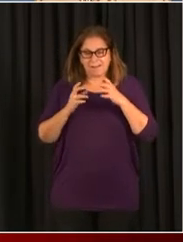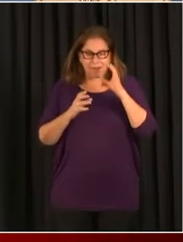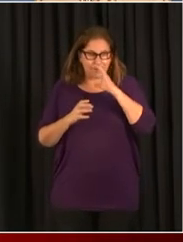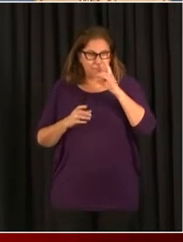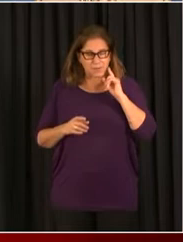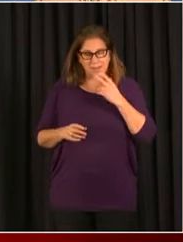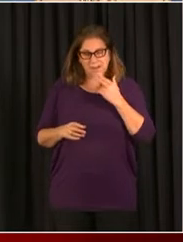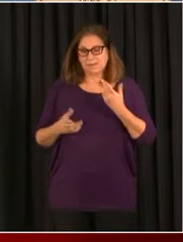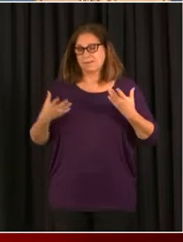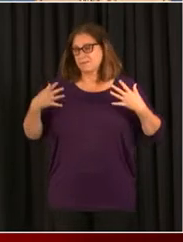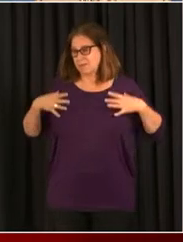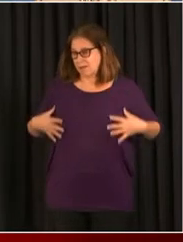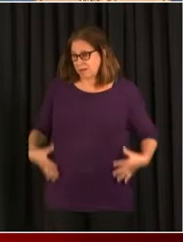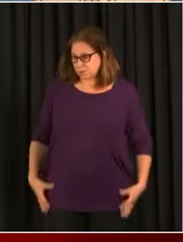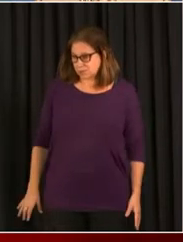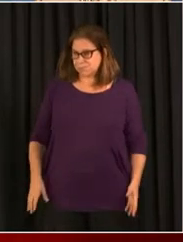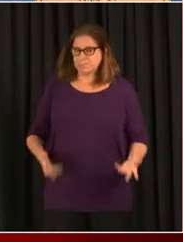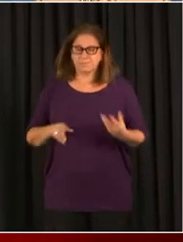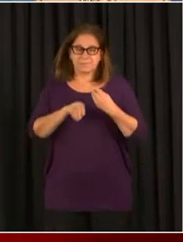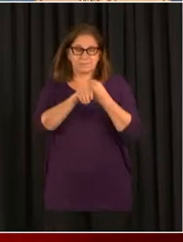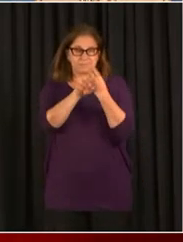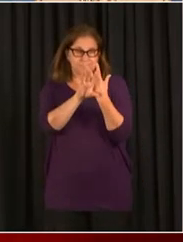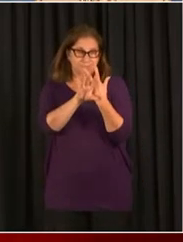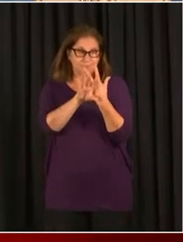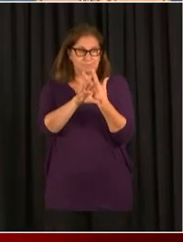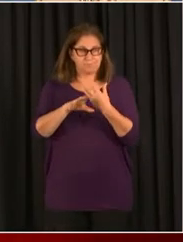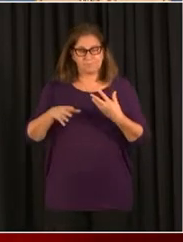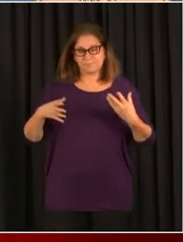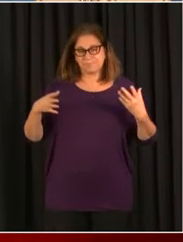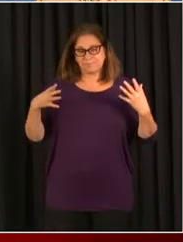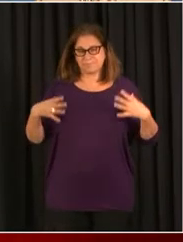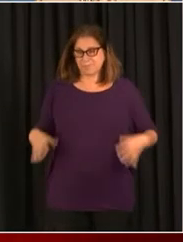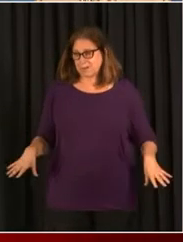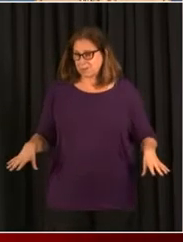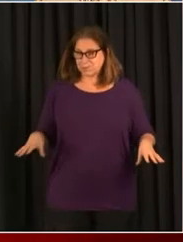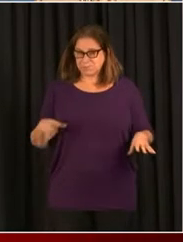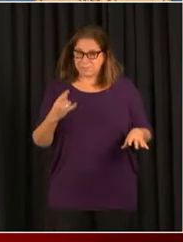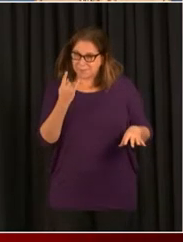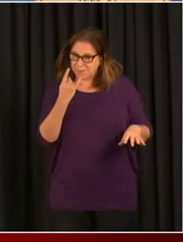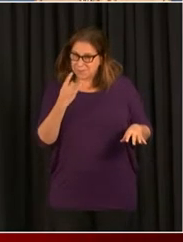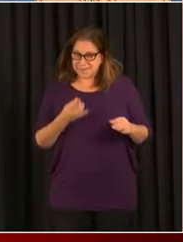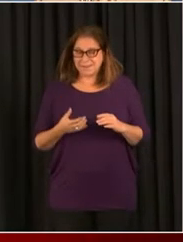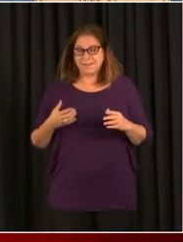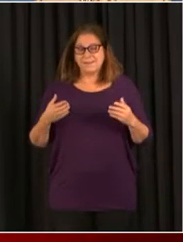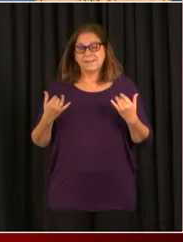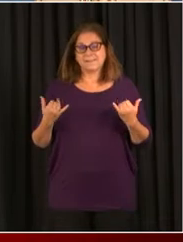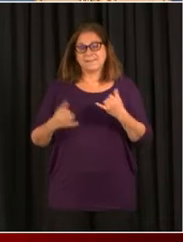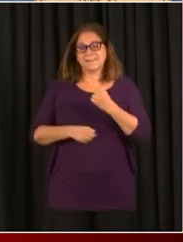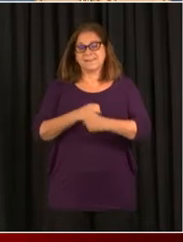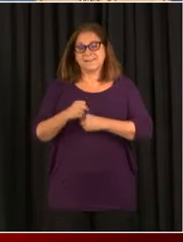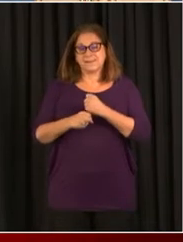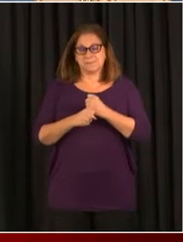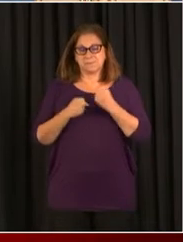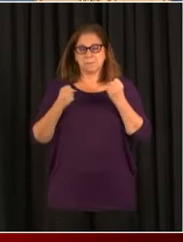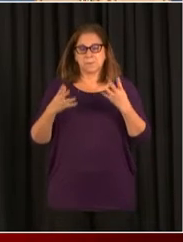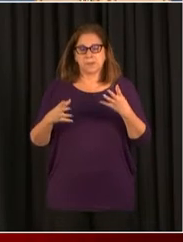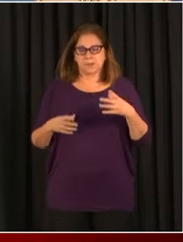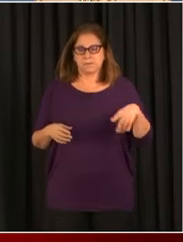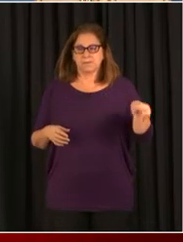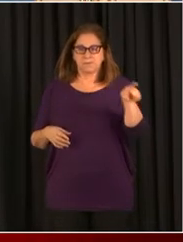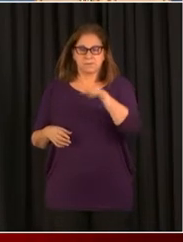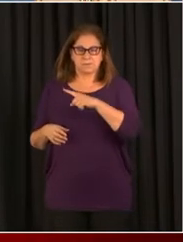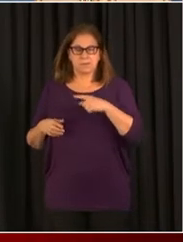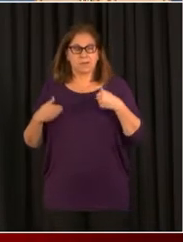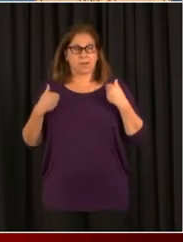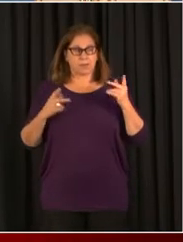chat. So this year, our young people have shown that they are resilient, and I'm so proud of them. I know